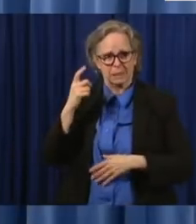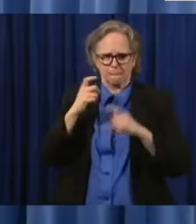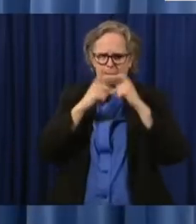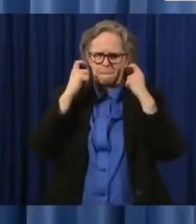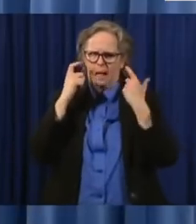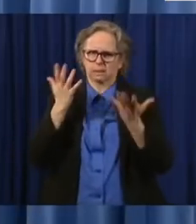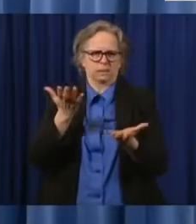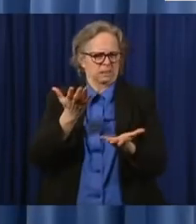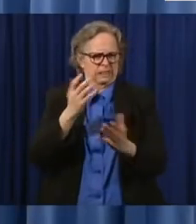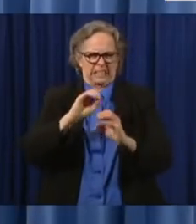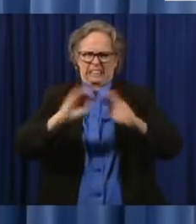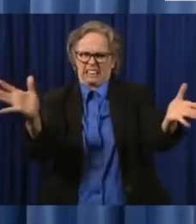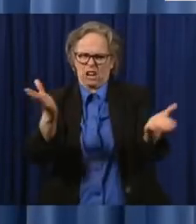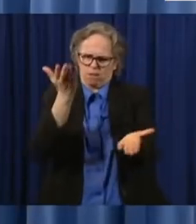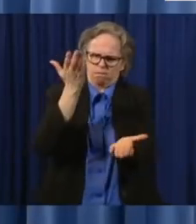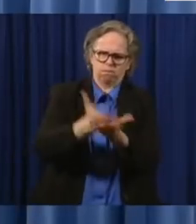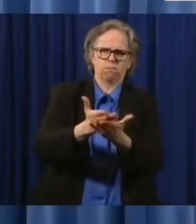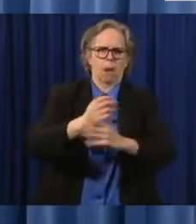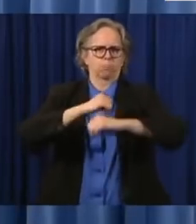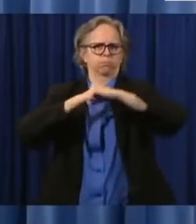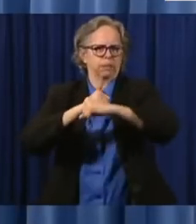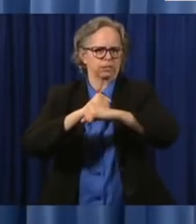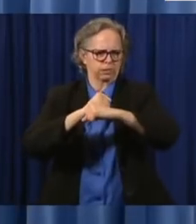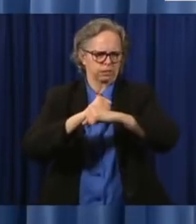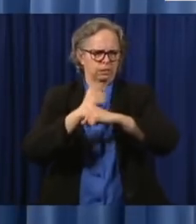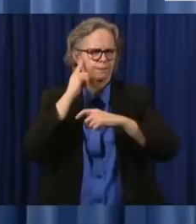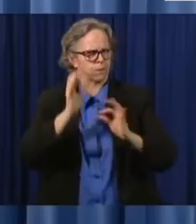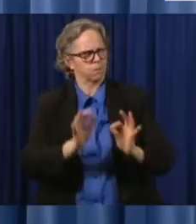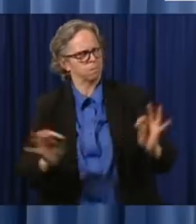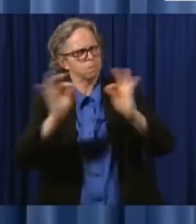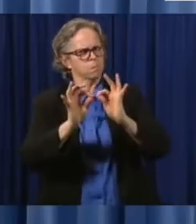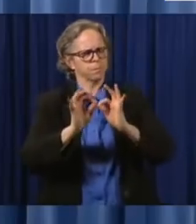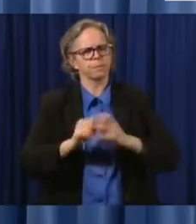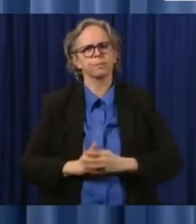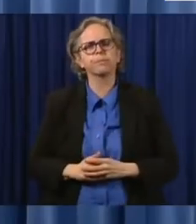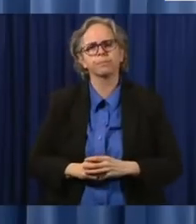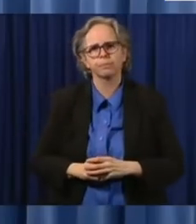are very important. They help protect others.